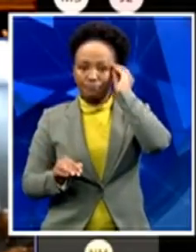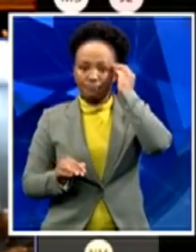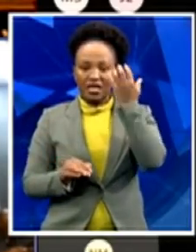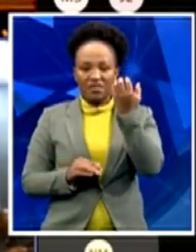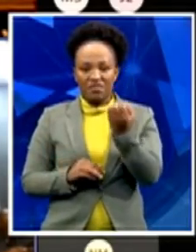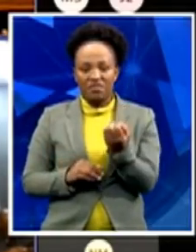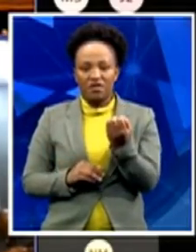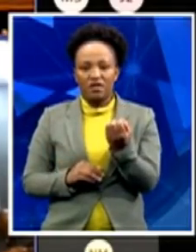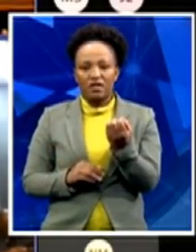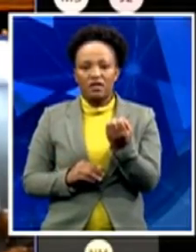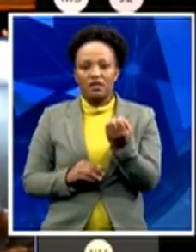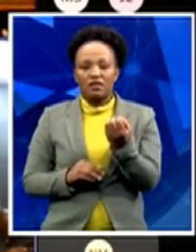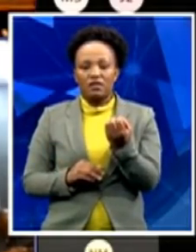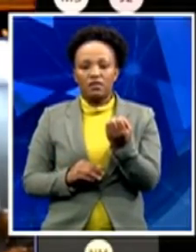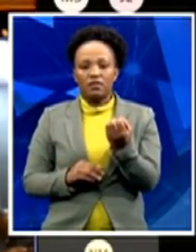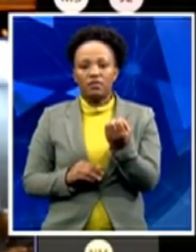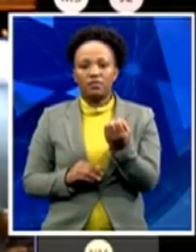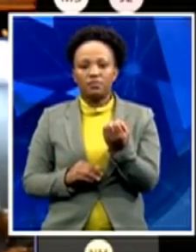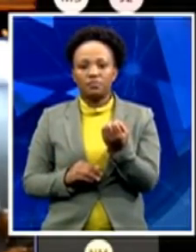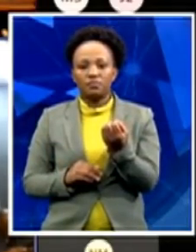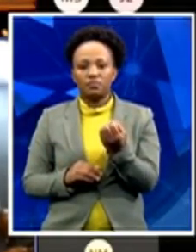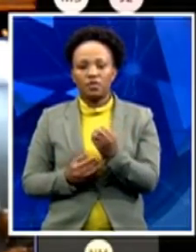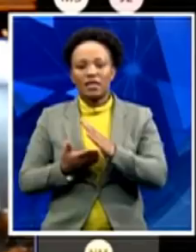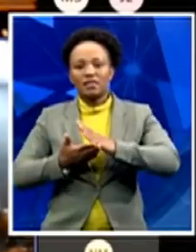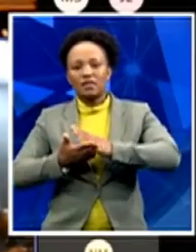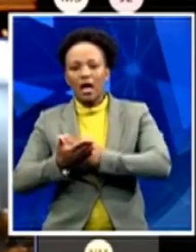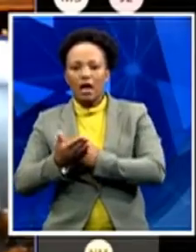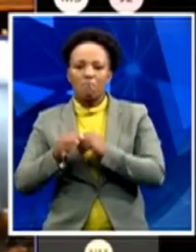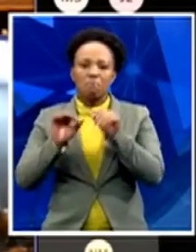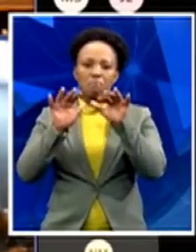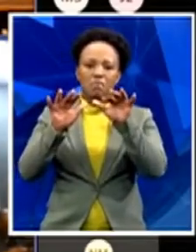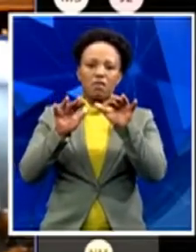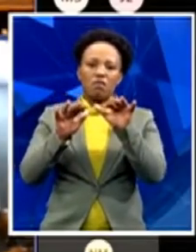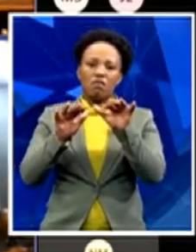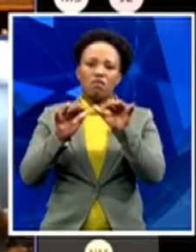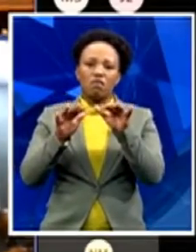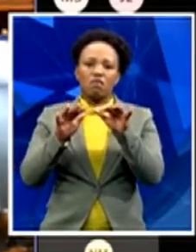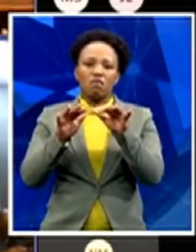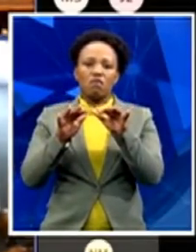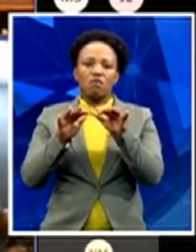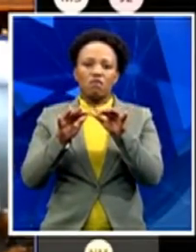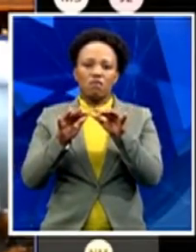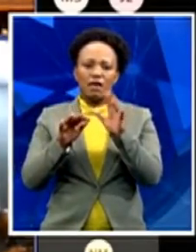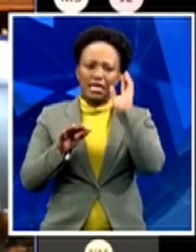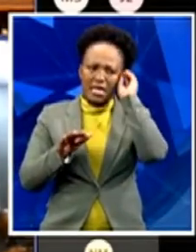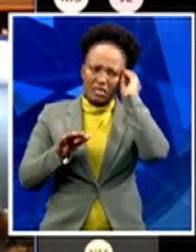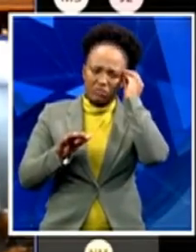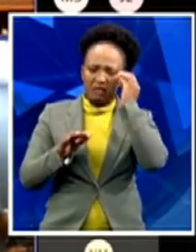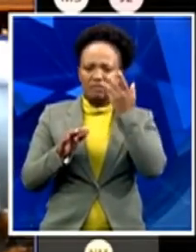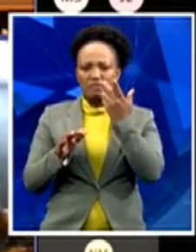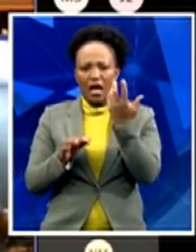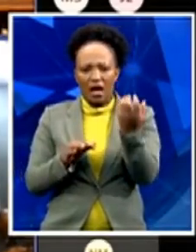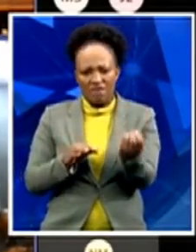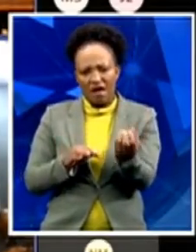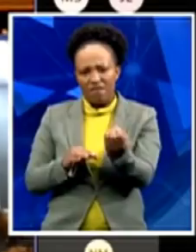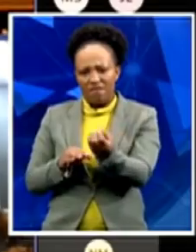the constituencies that have a direct or indirect interest who are in remote locations,